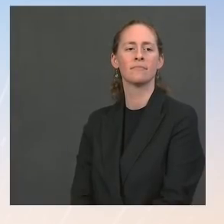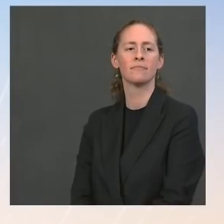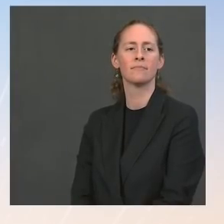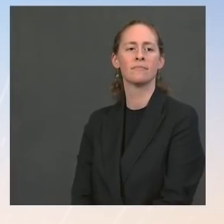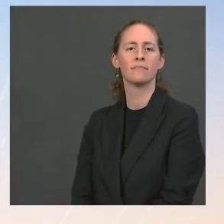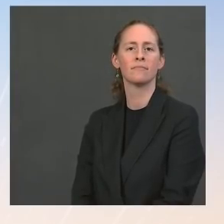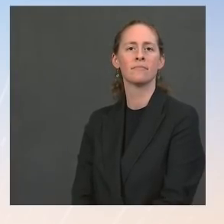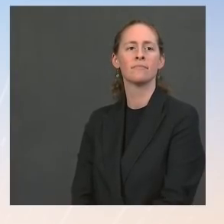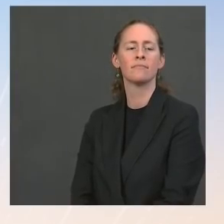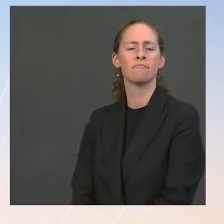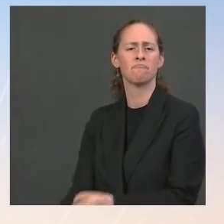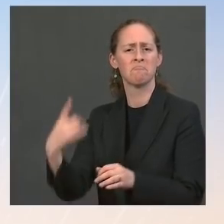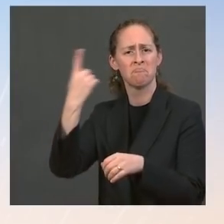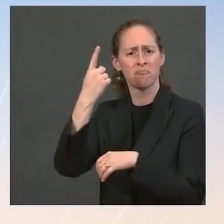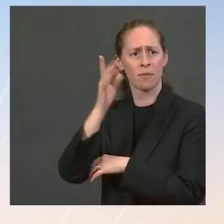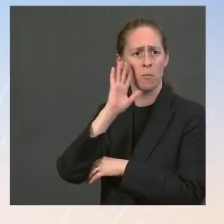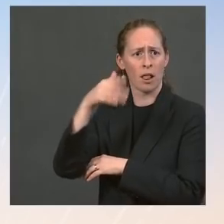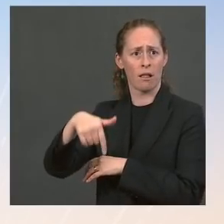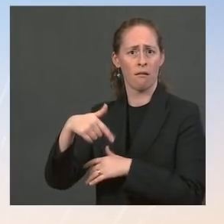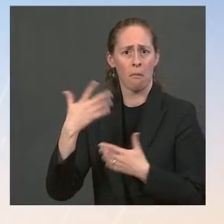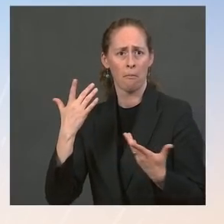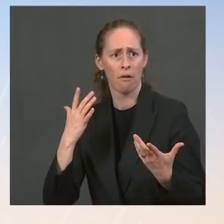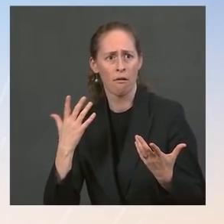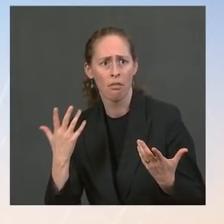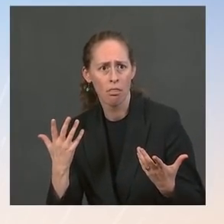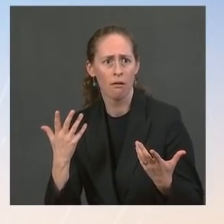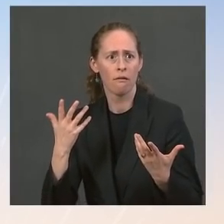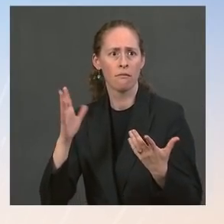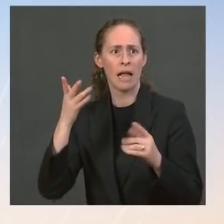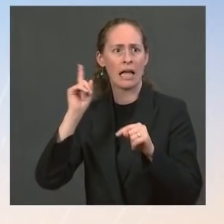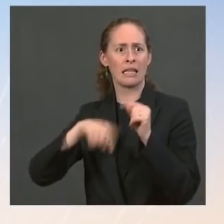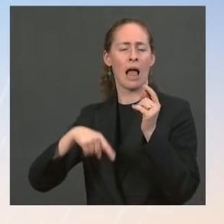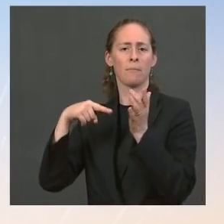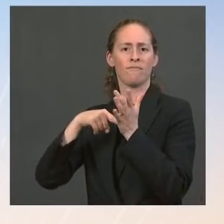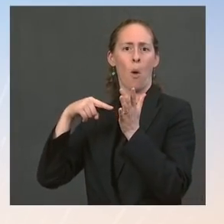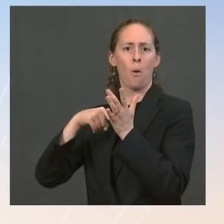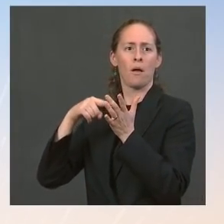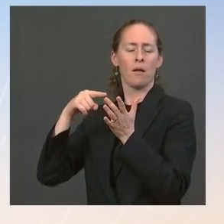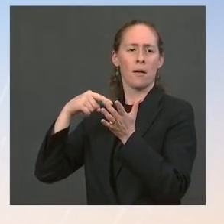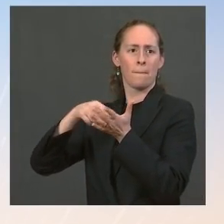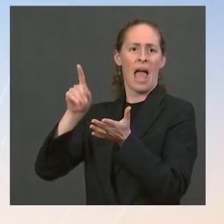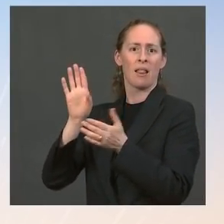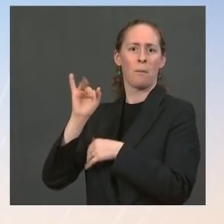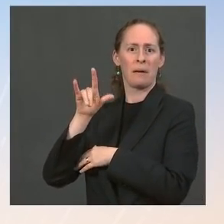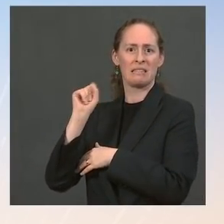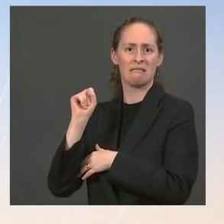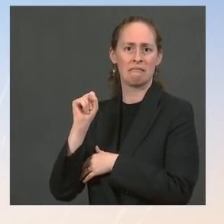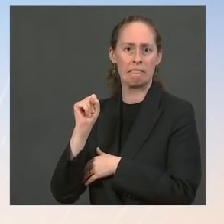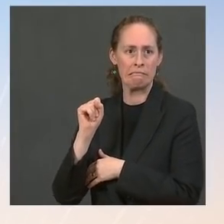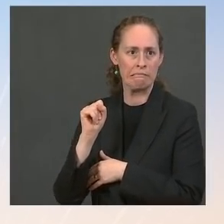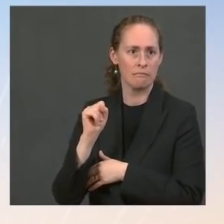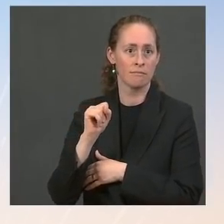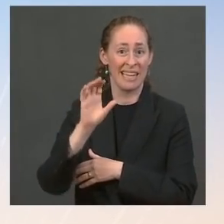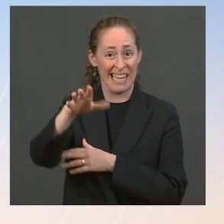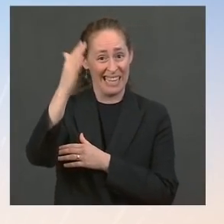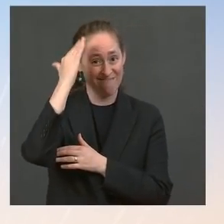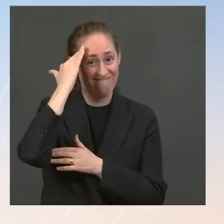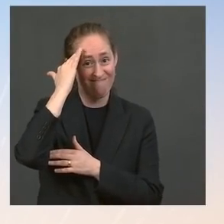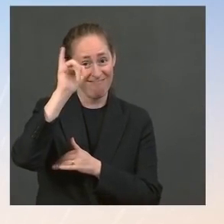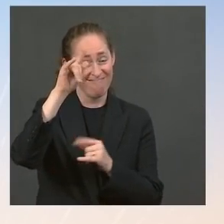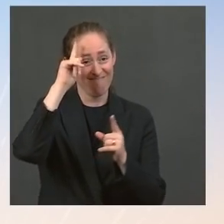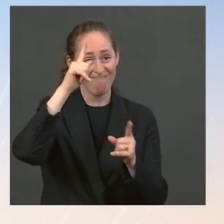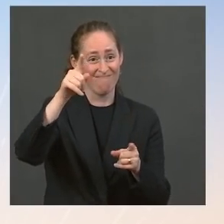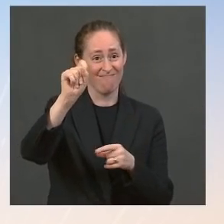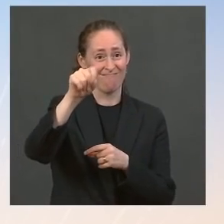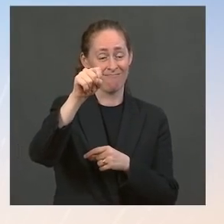not default on its debt? That is absolutely what we're trying to accomplish. And I'd remind you that we would have gotten that done had Republicans done what